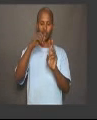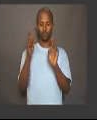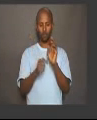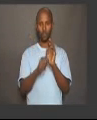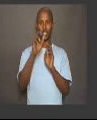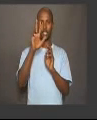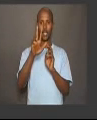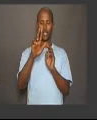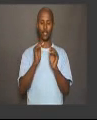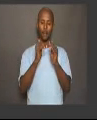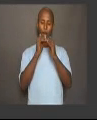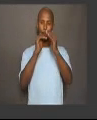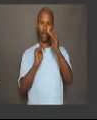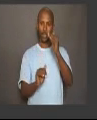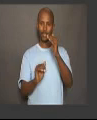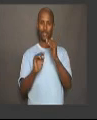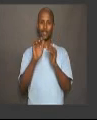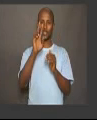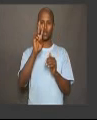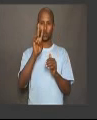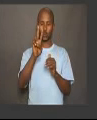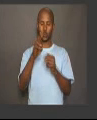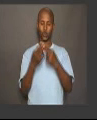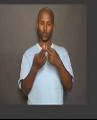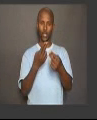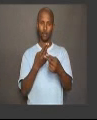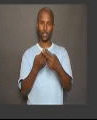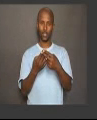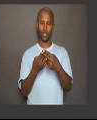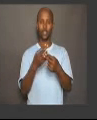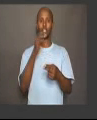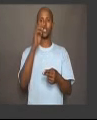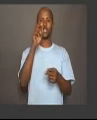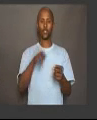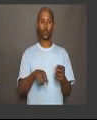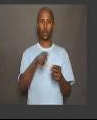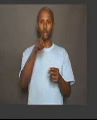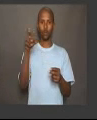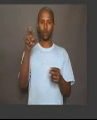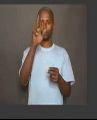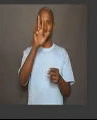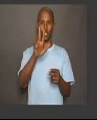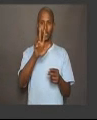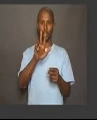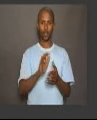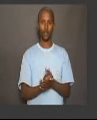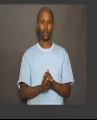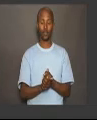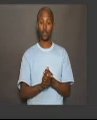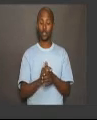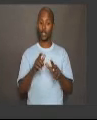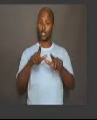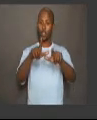pi over 3 minus 2 times the square root of